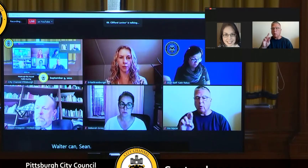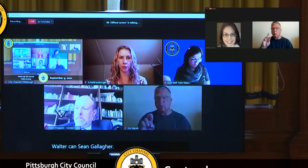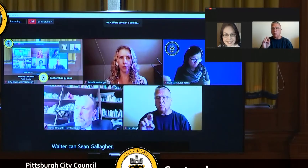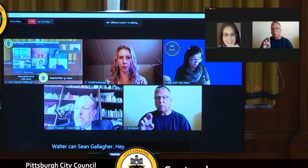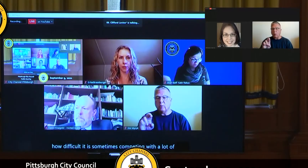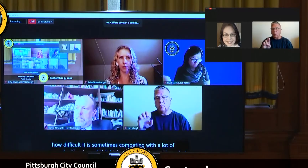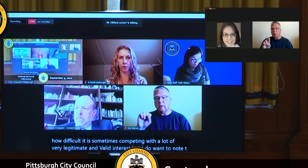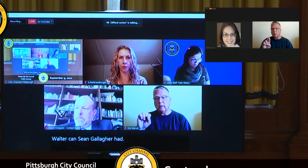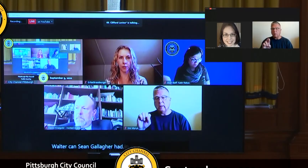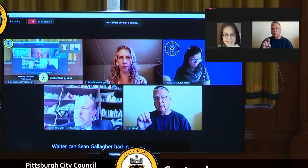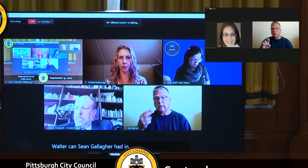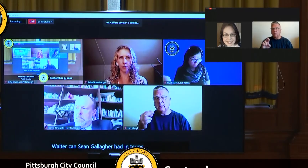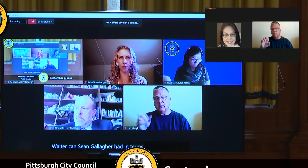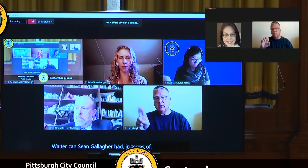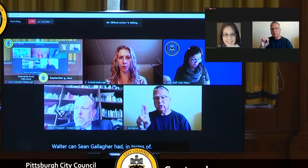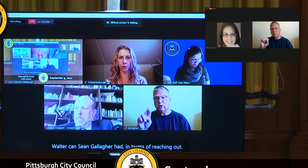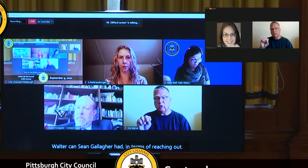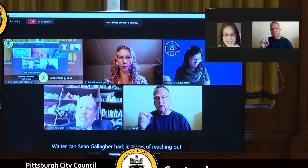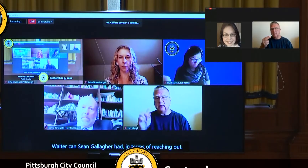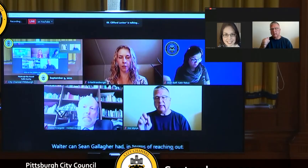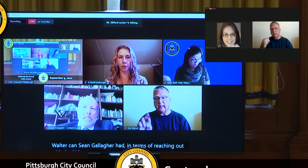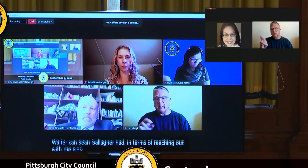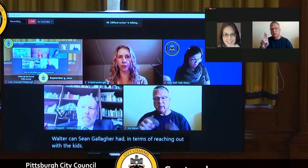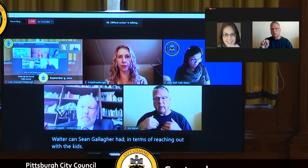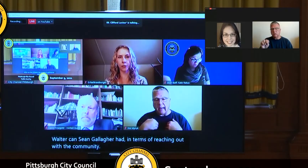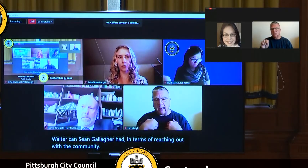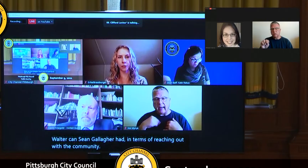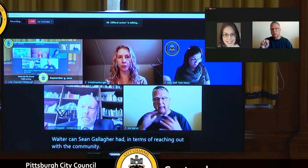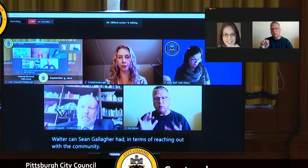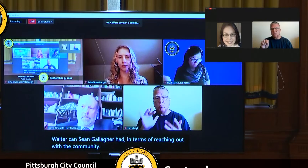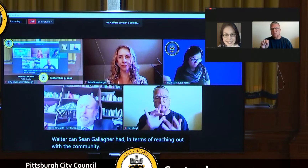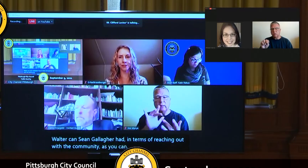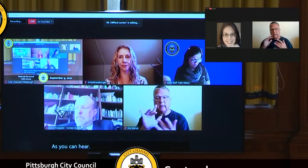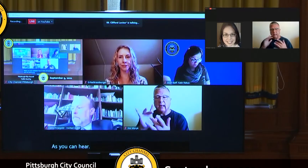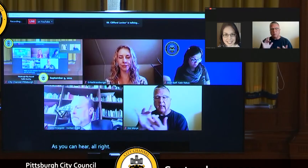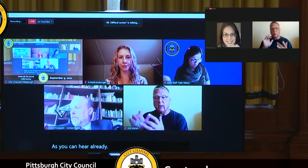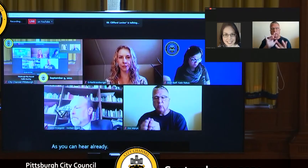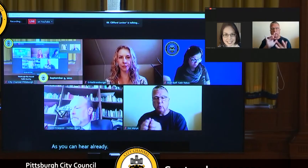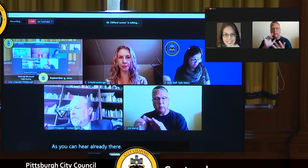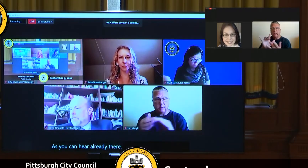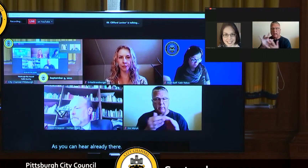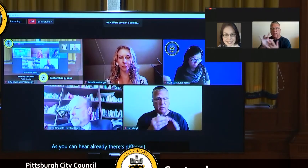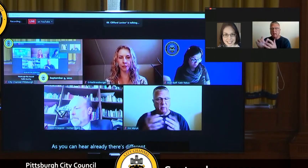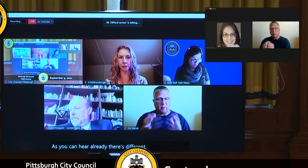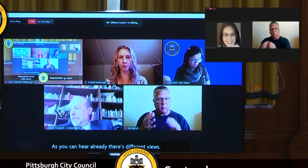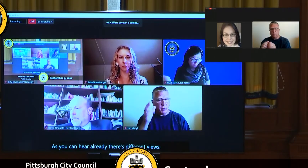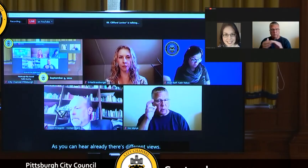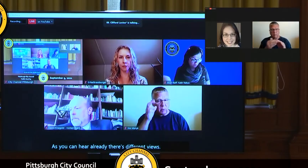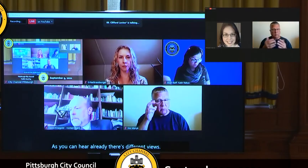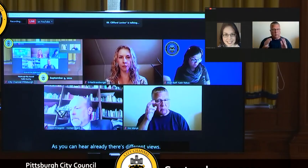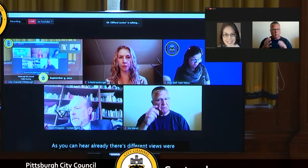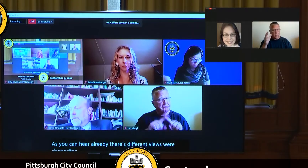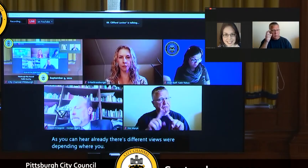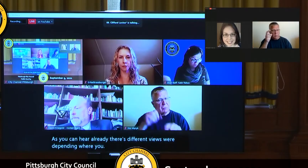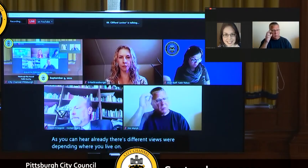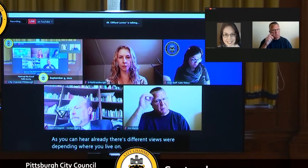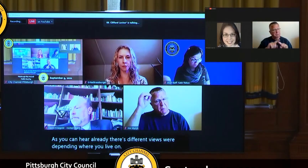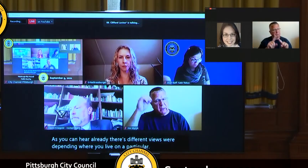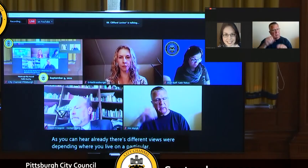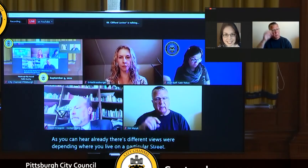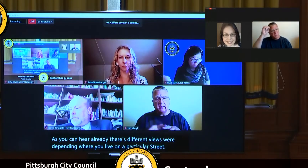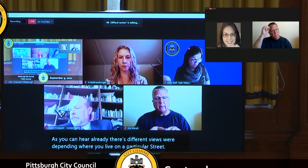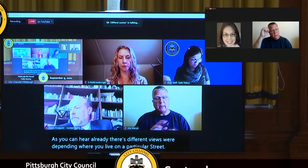had in terms of reaching out with the community. As you can hear already, there's different views where, depending where you live on a particular